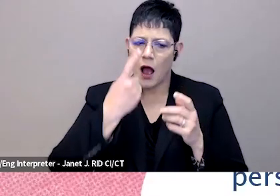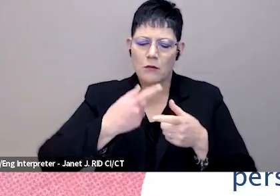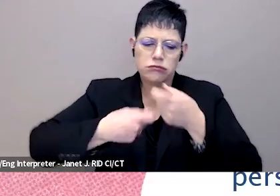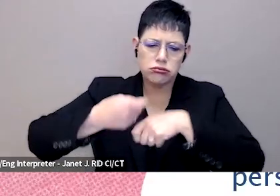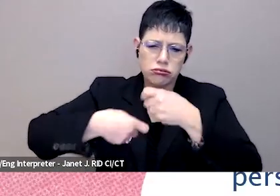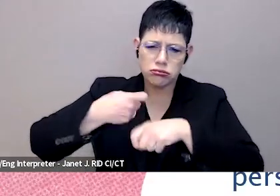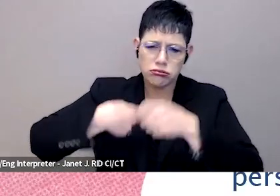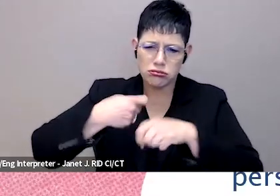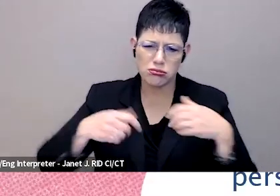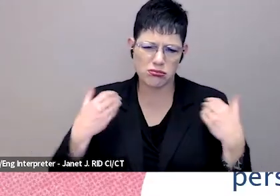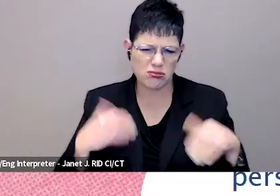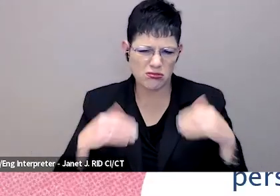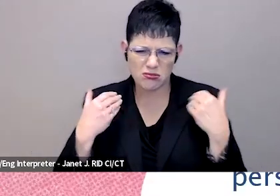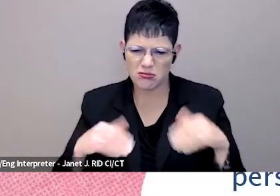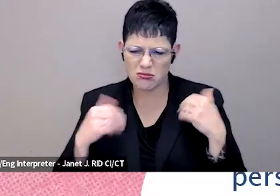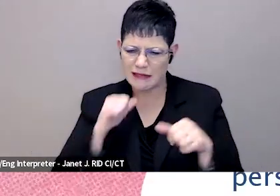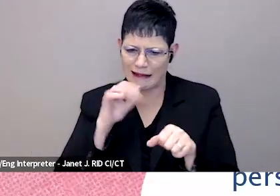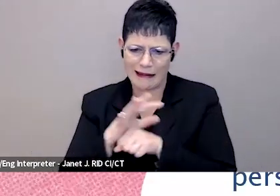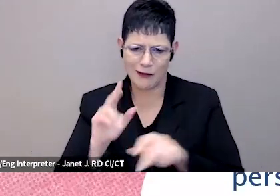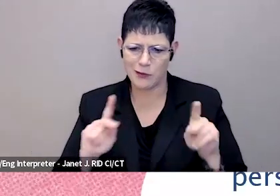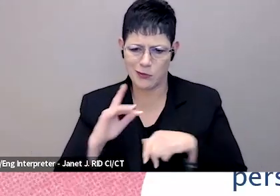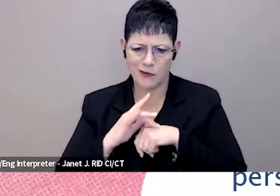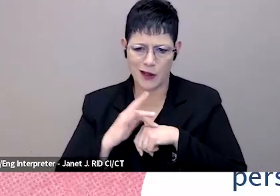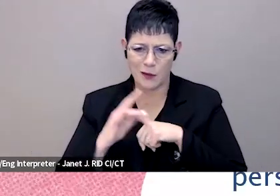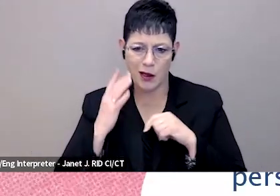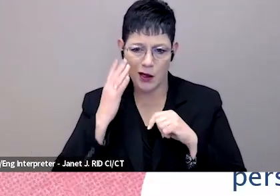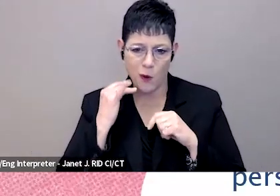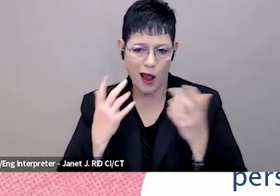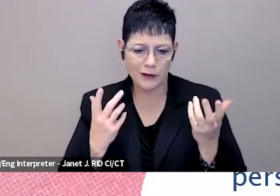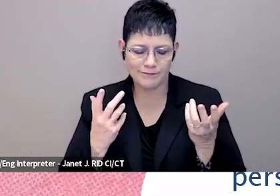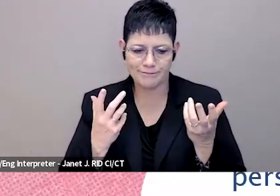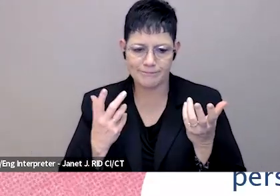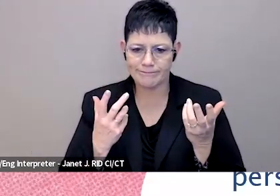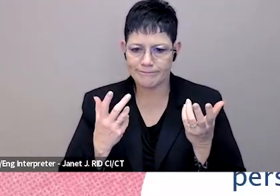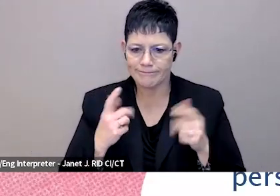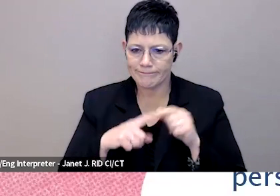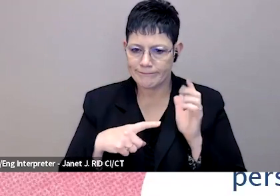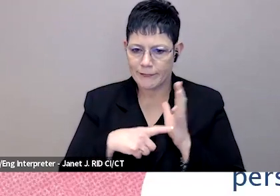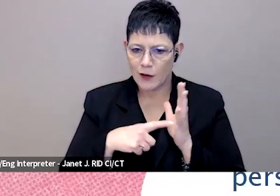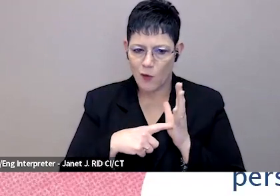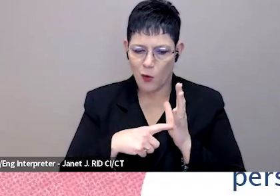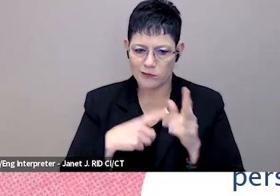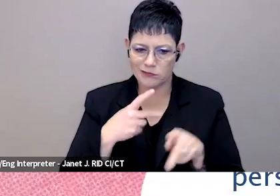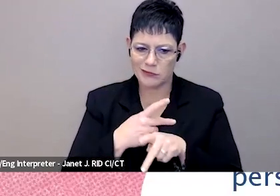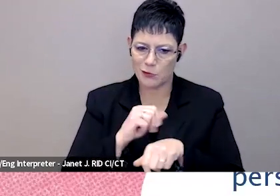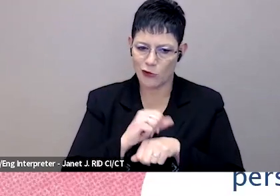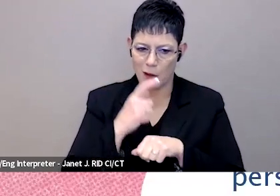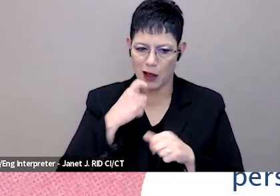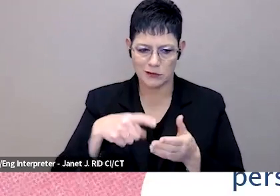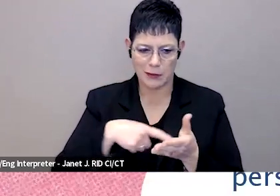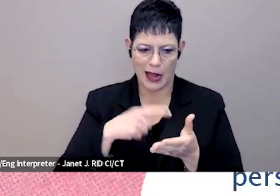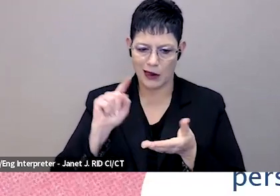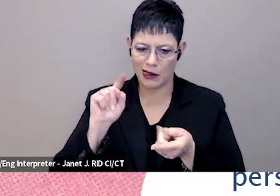care workers to provide that care because they do not earn wages that they need to survive. And, you know, as